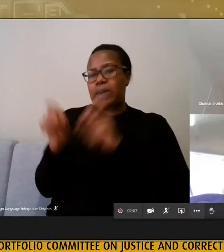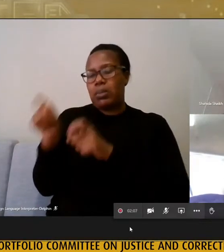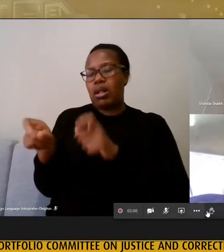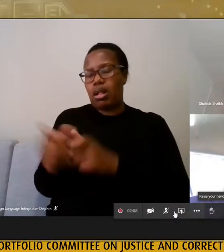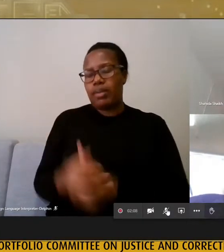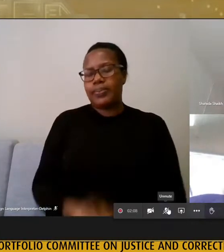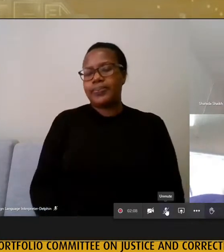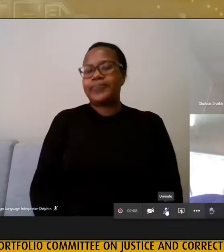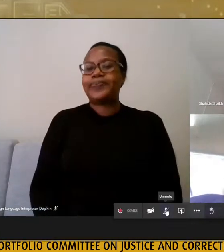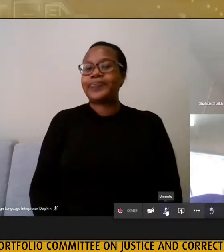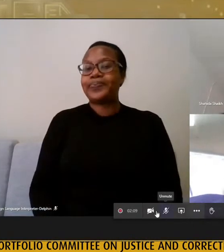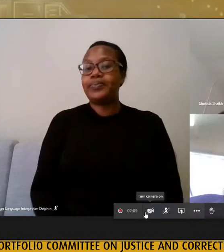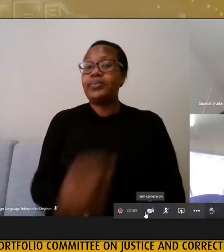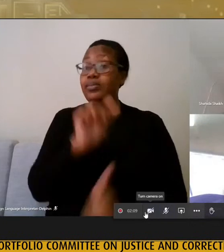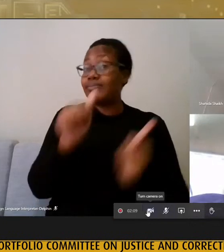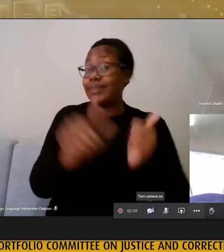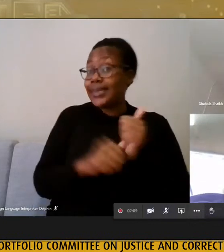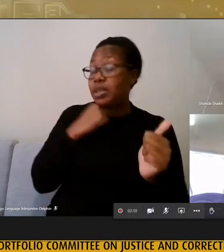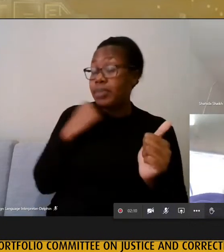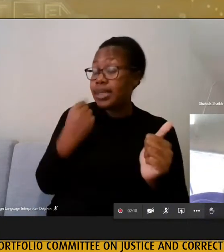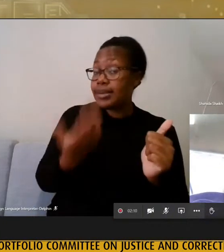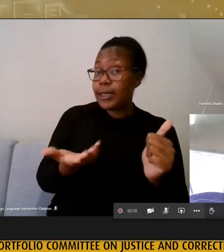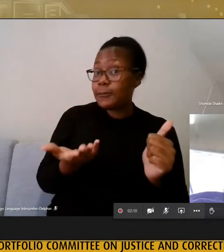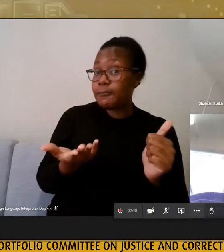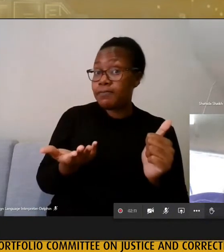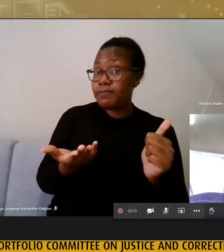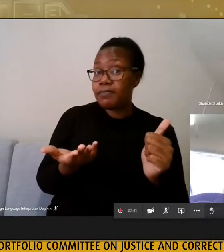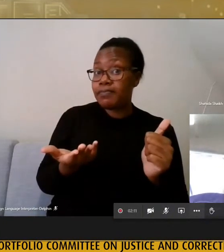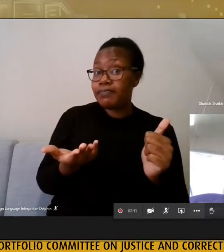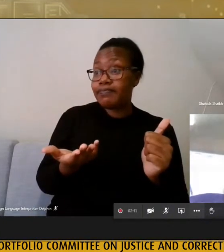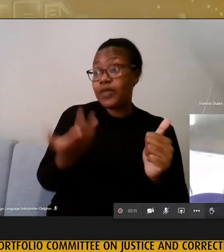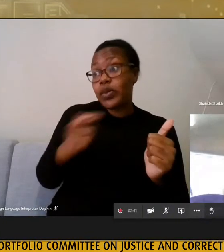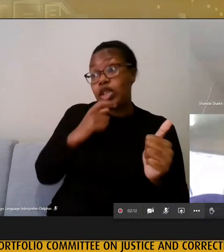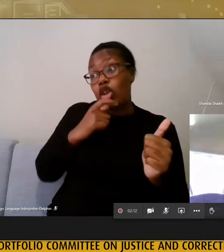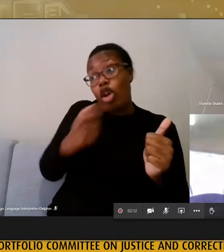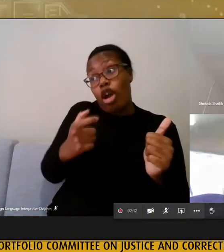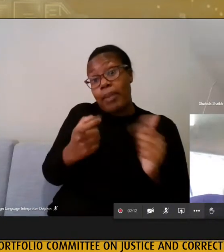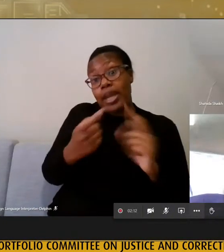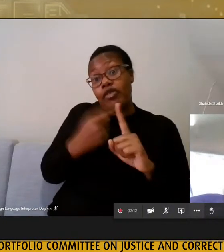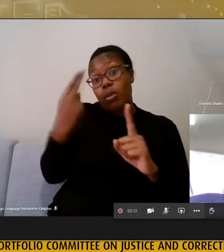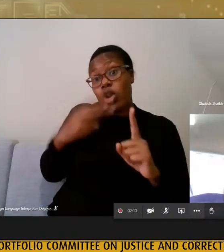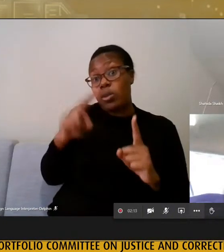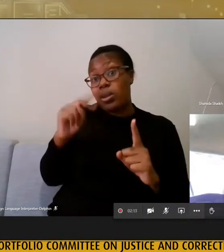Deputy Minister, there's that comment from Honorable Nita.